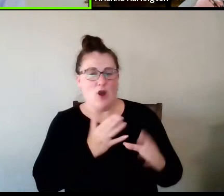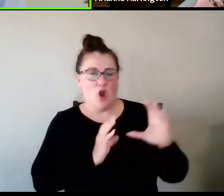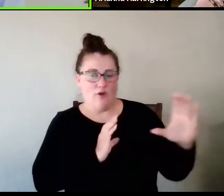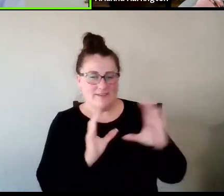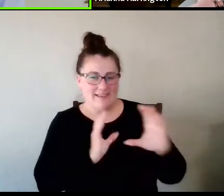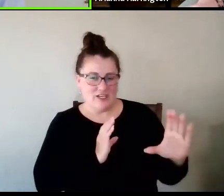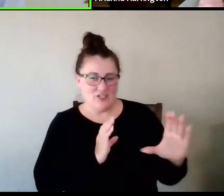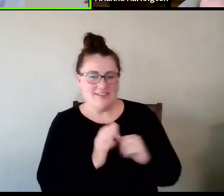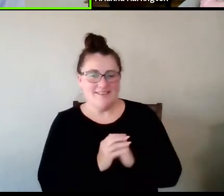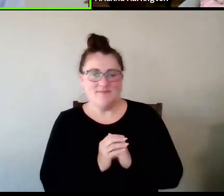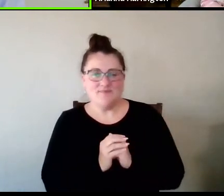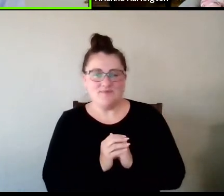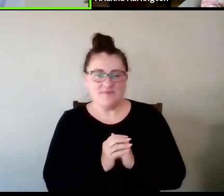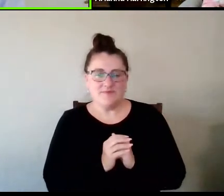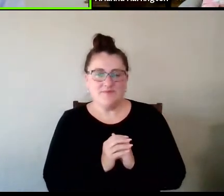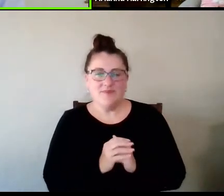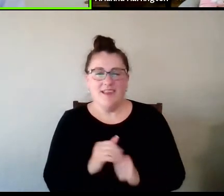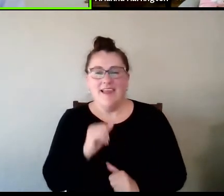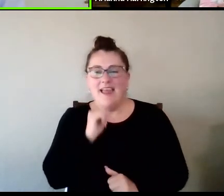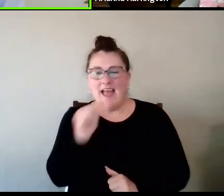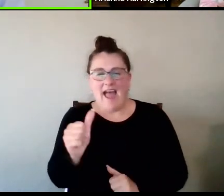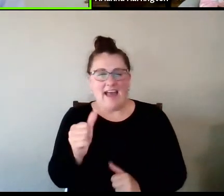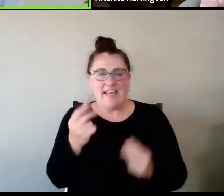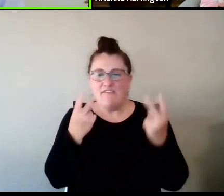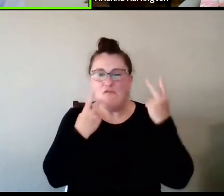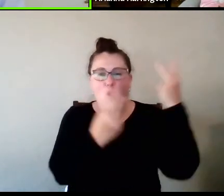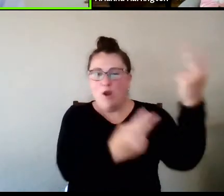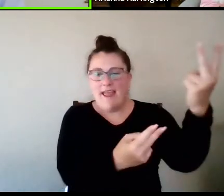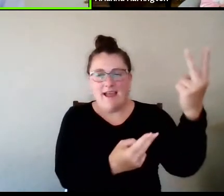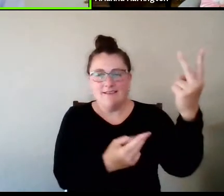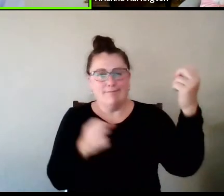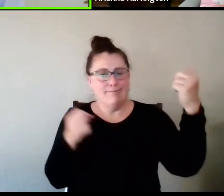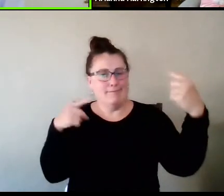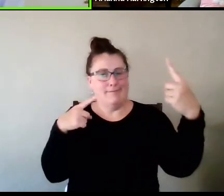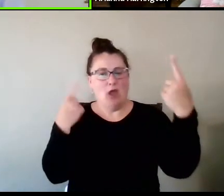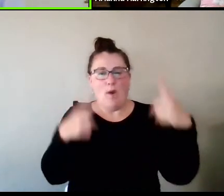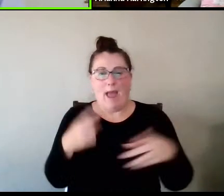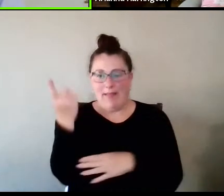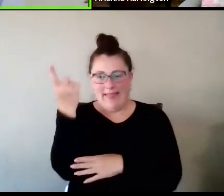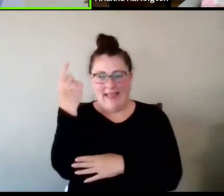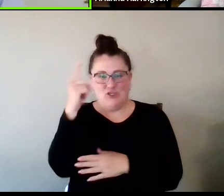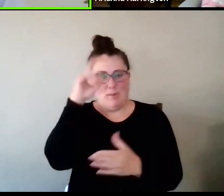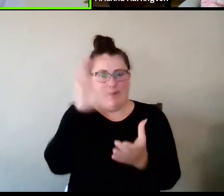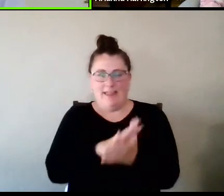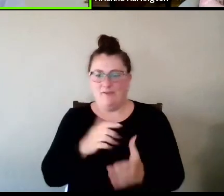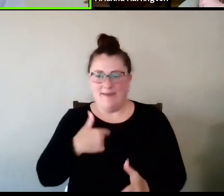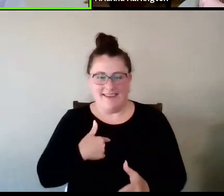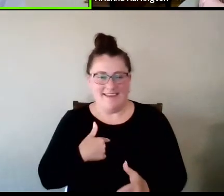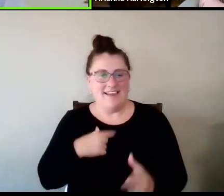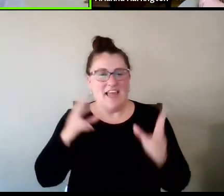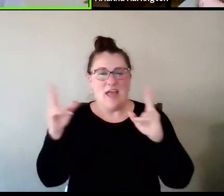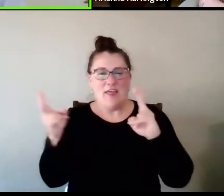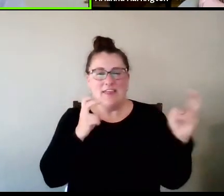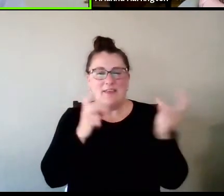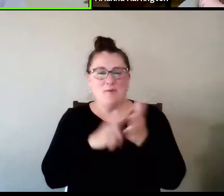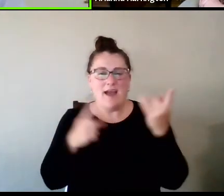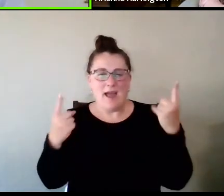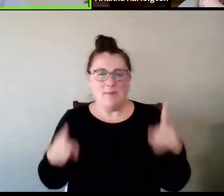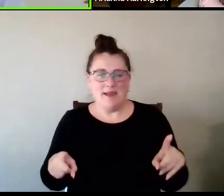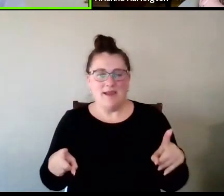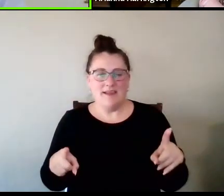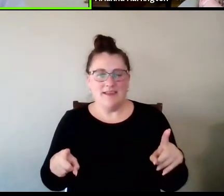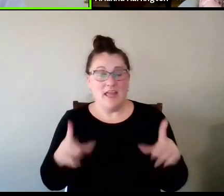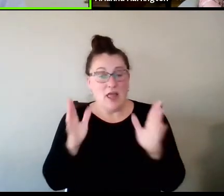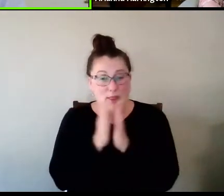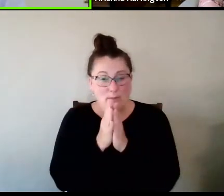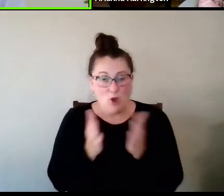conversation. So I did not forecast anything that happened last year, believe me. The themes, I think what happens, the themes that are in the book